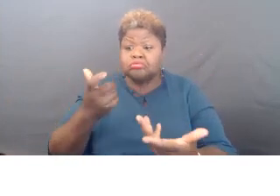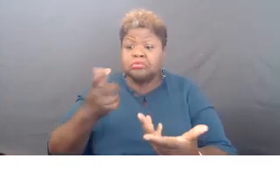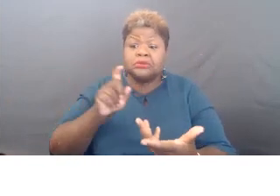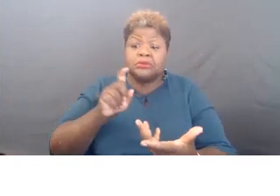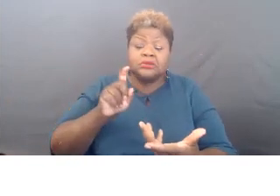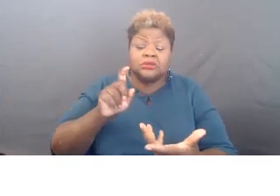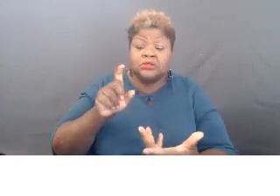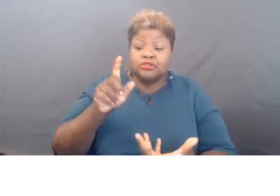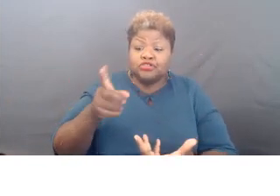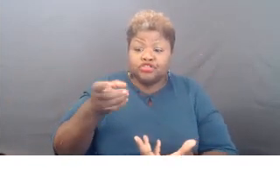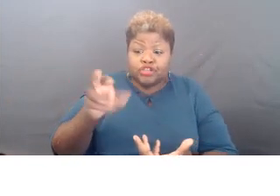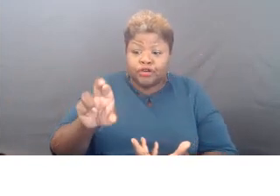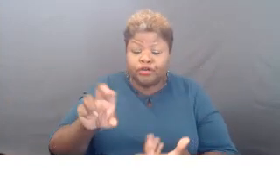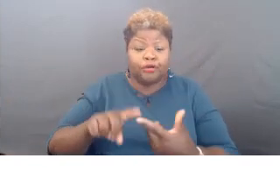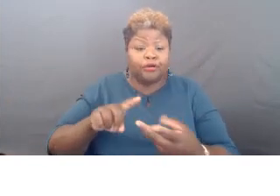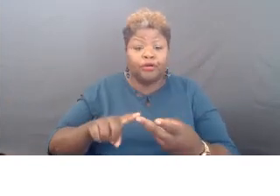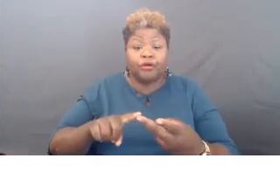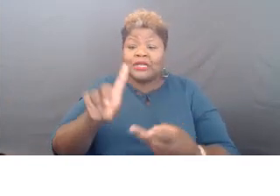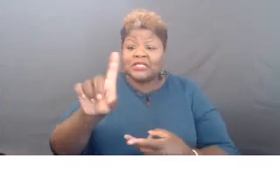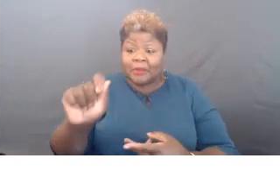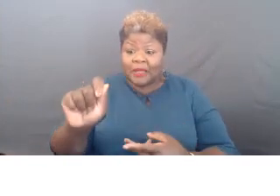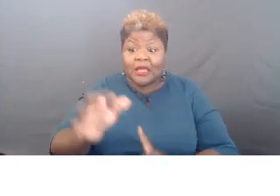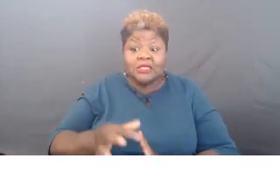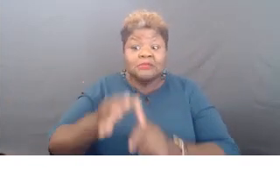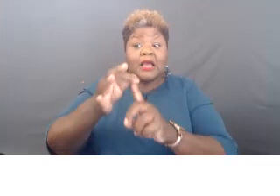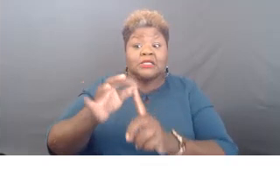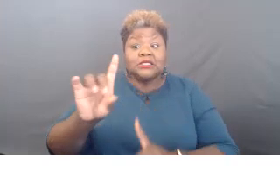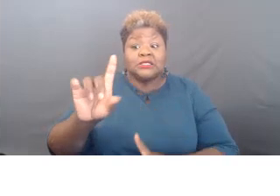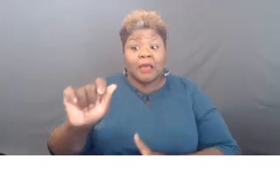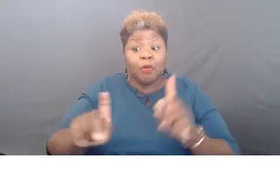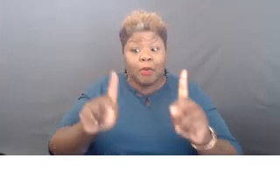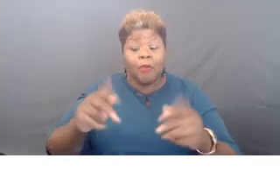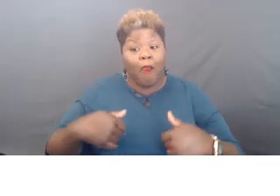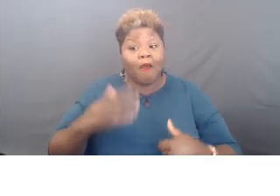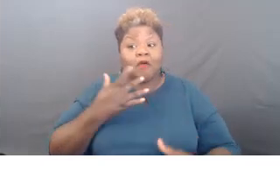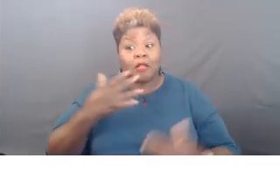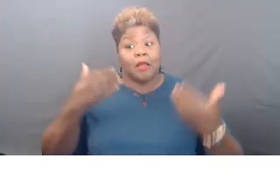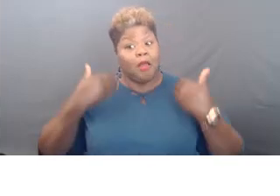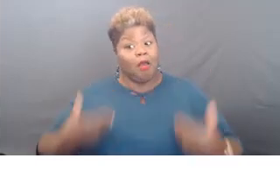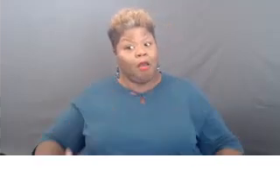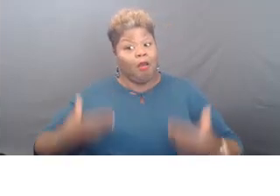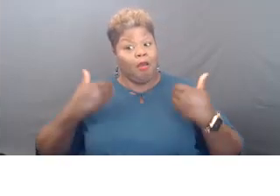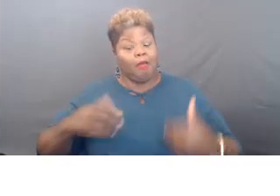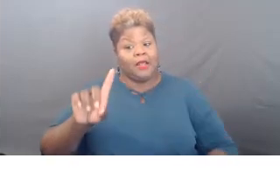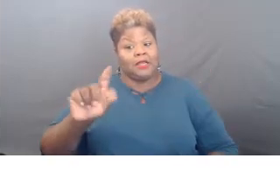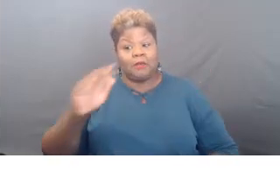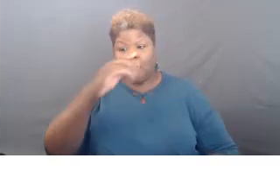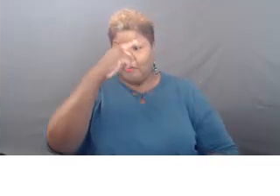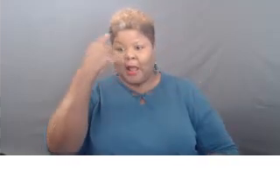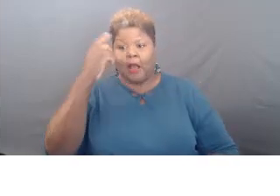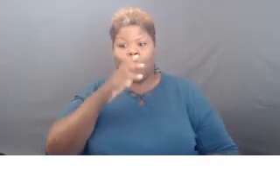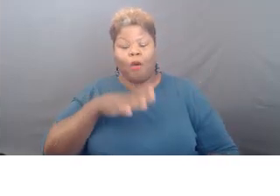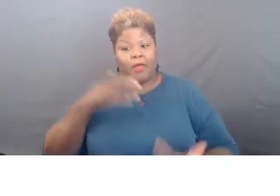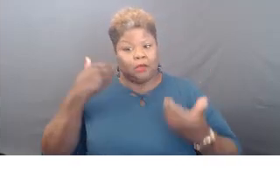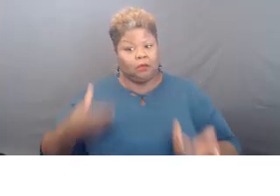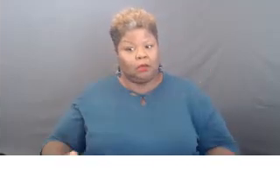every single conversation, especially disabled people of color. Again, I am a disabled Black woman, and it is very